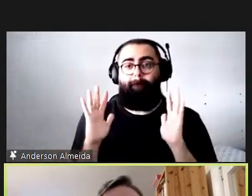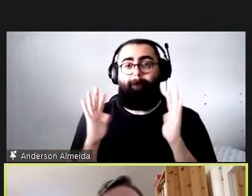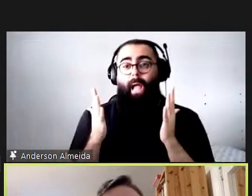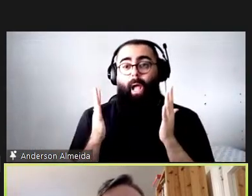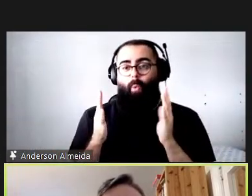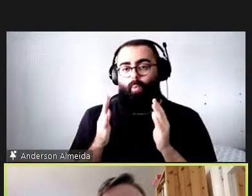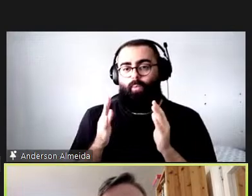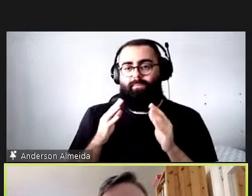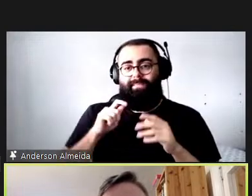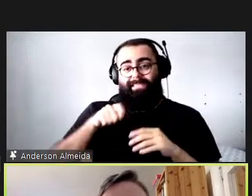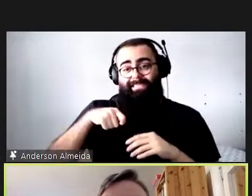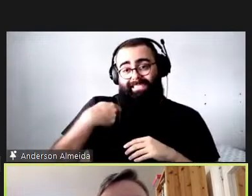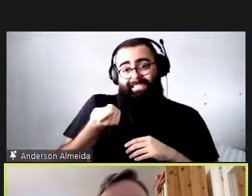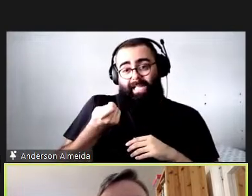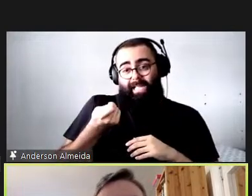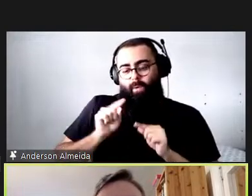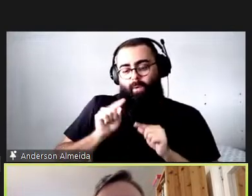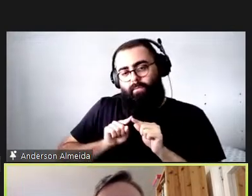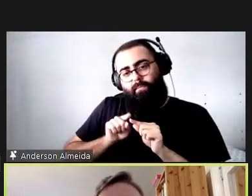sign.